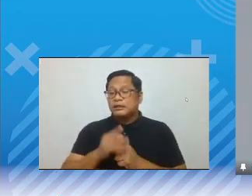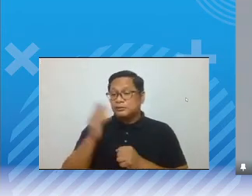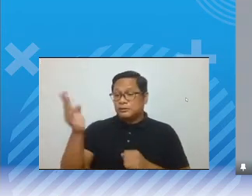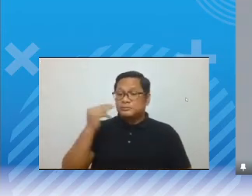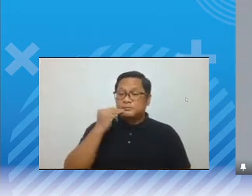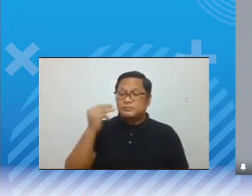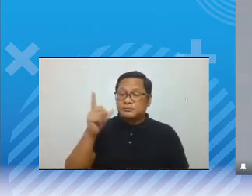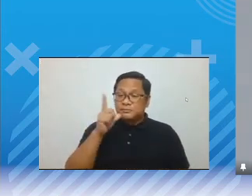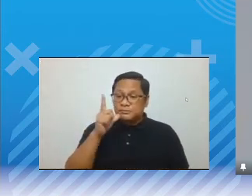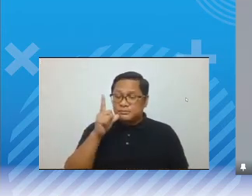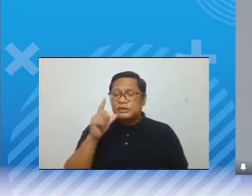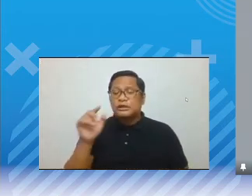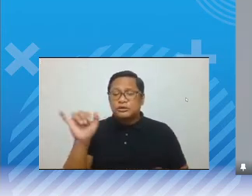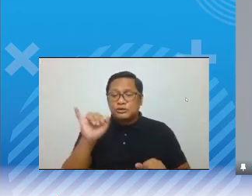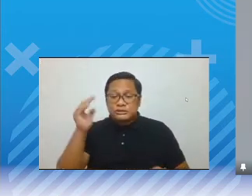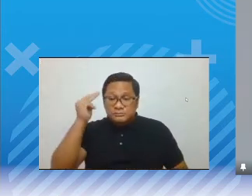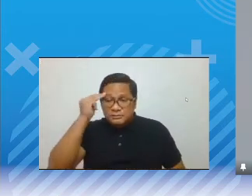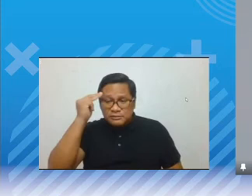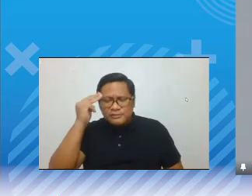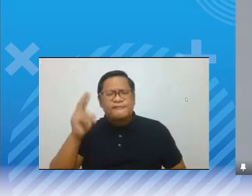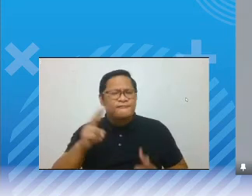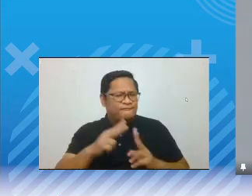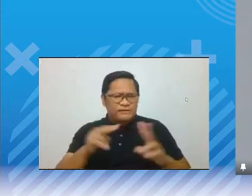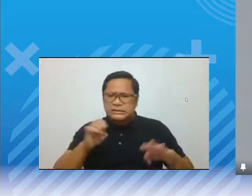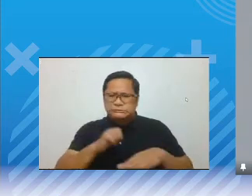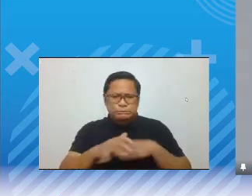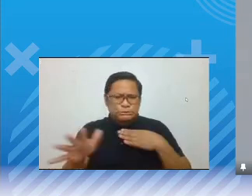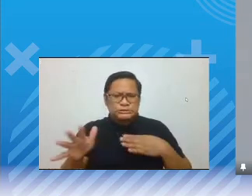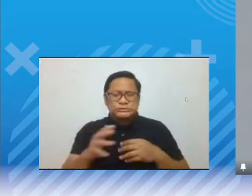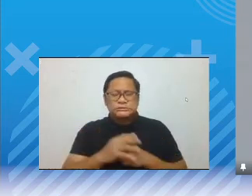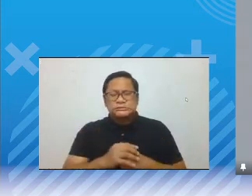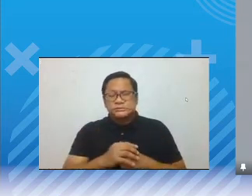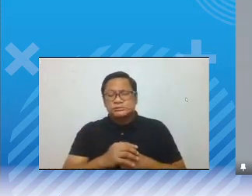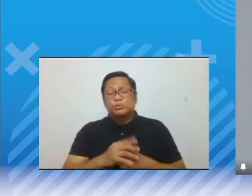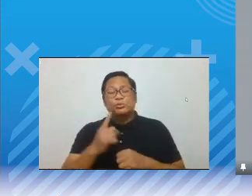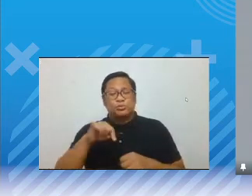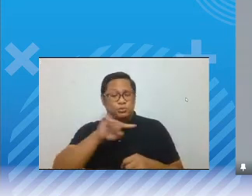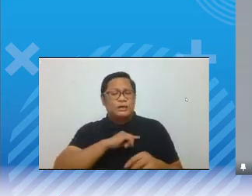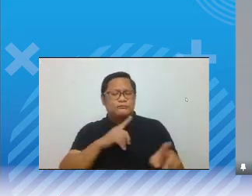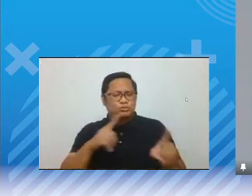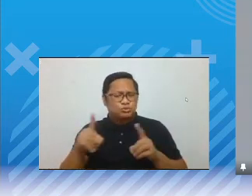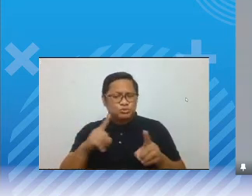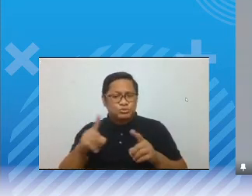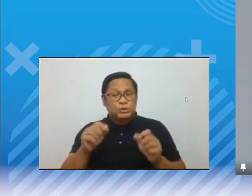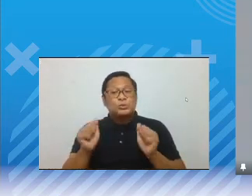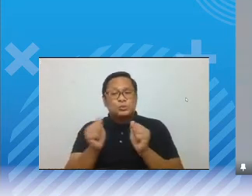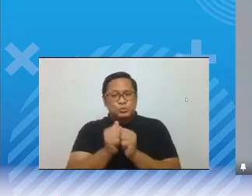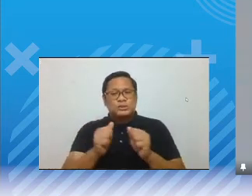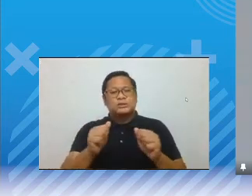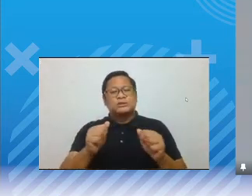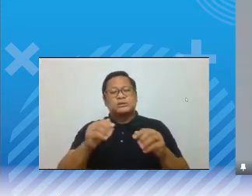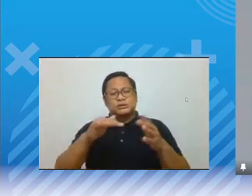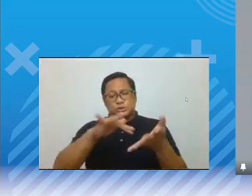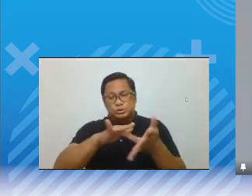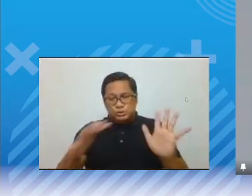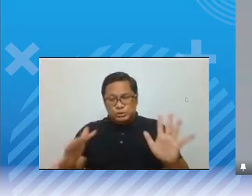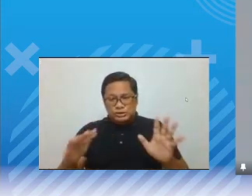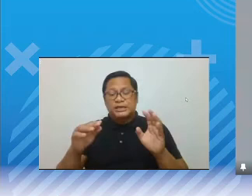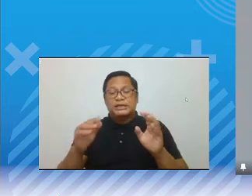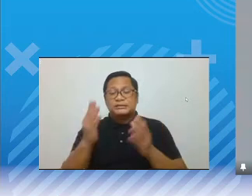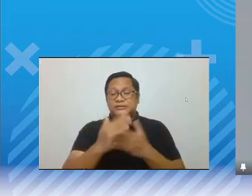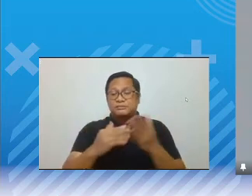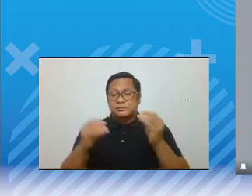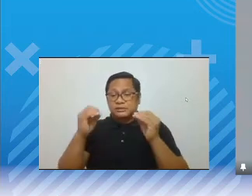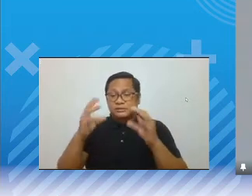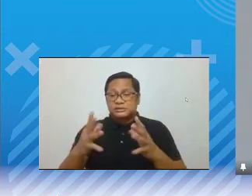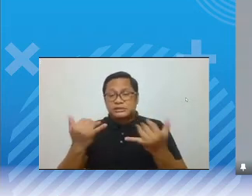about the mindfulness. It's very effective. We have been doing it with the kids and with the teachers, and we do it now every